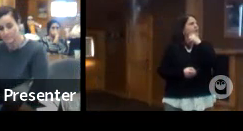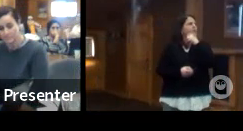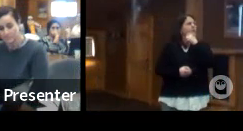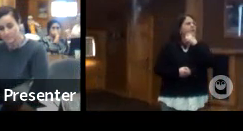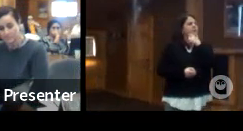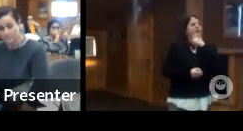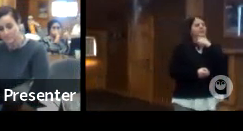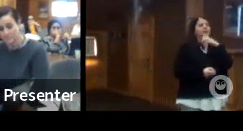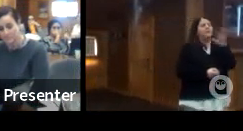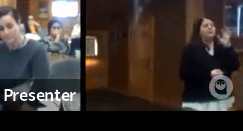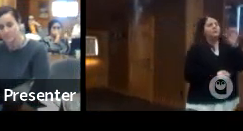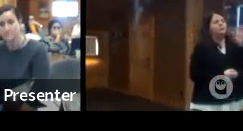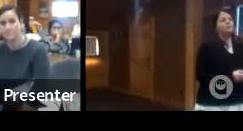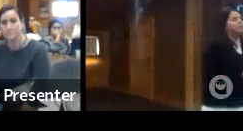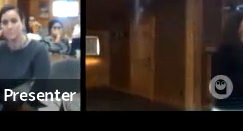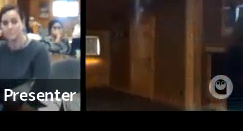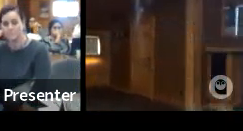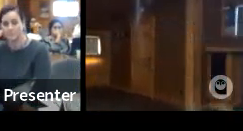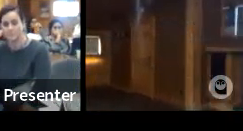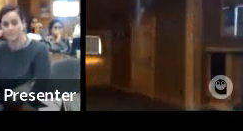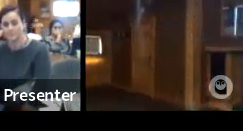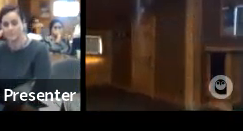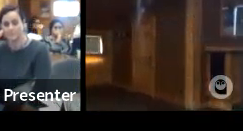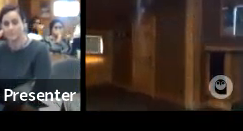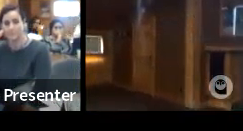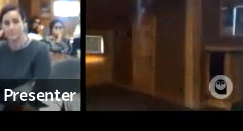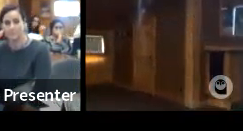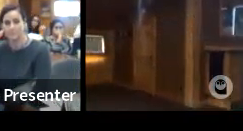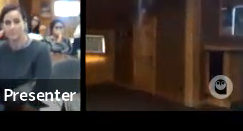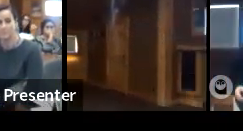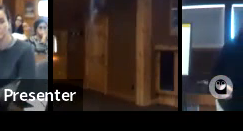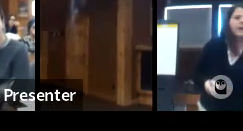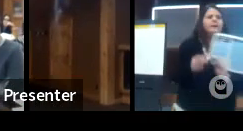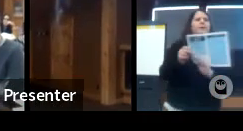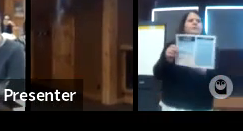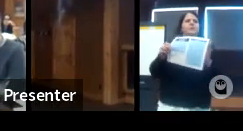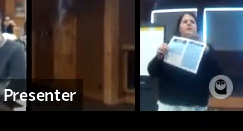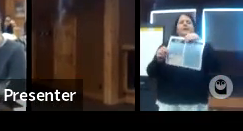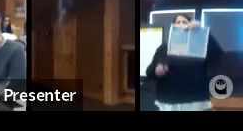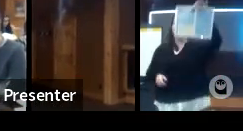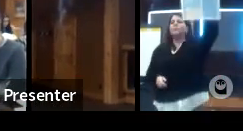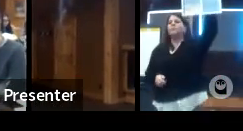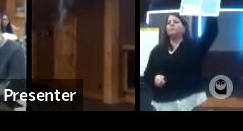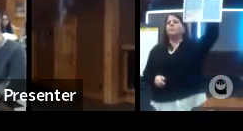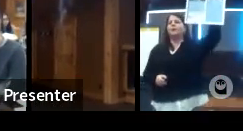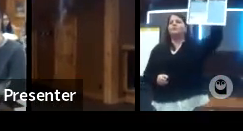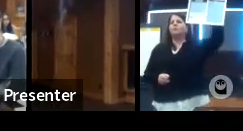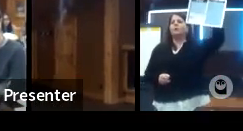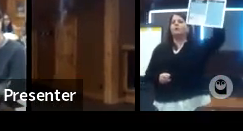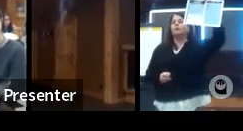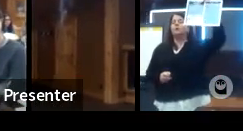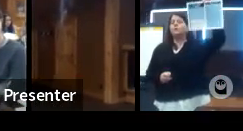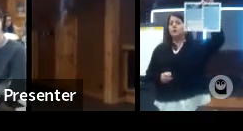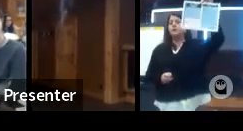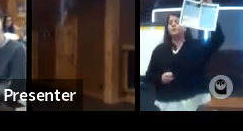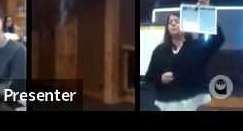Okay, so we're gonna put it into practice, but I've given you some tools, okay? First of all, there's handouts. This is what we've prepared